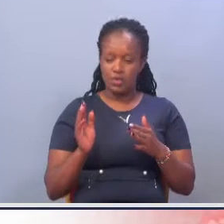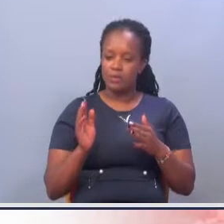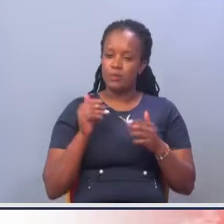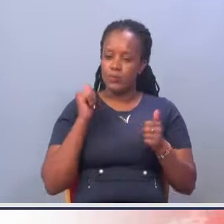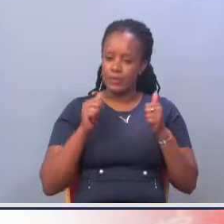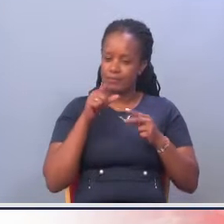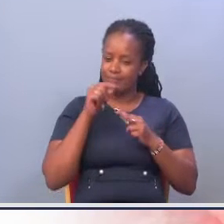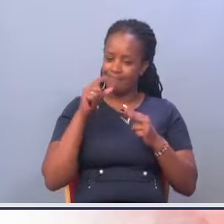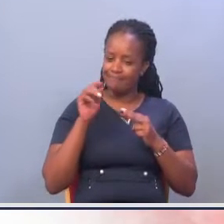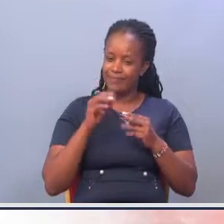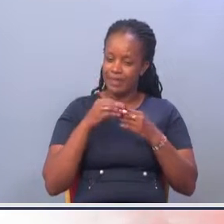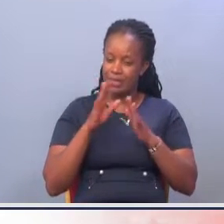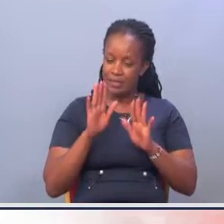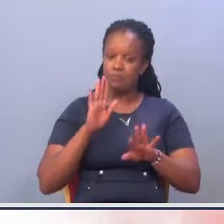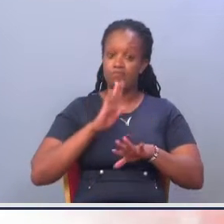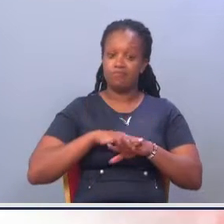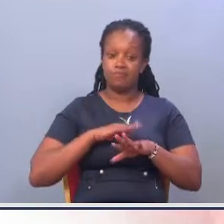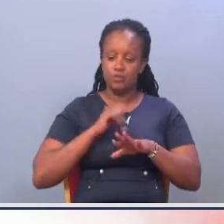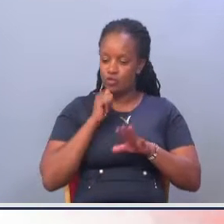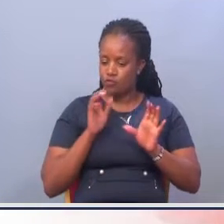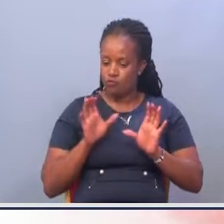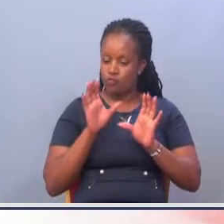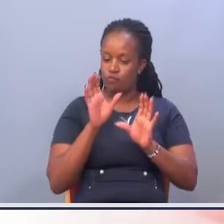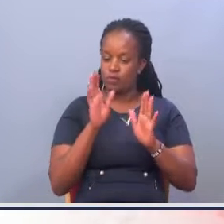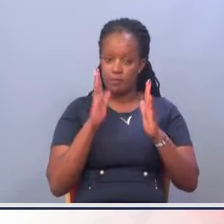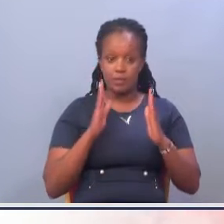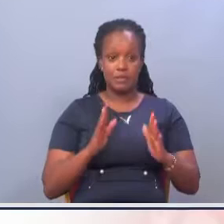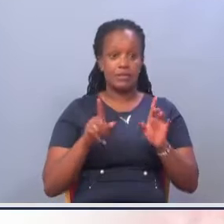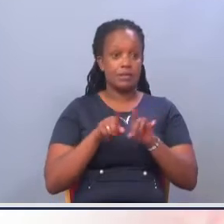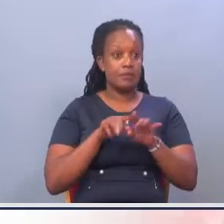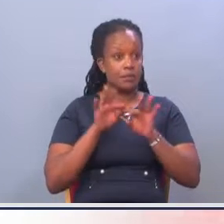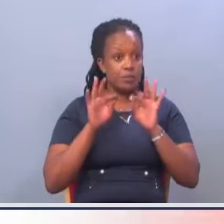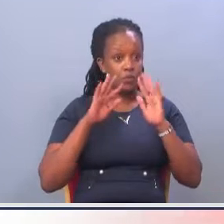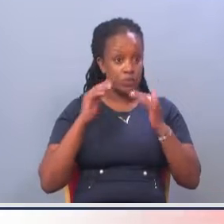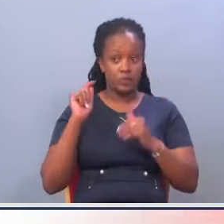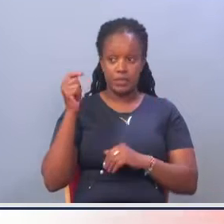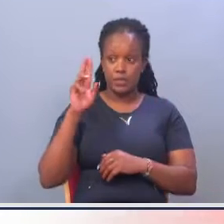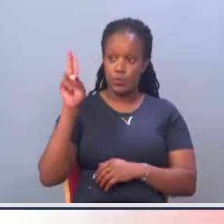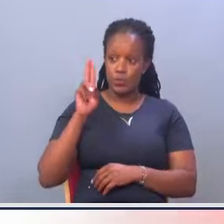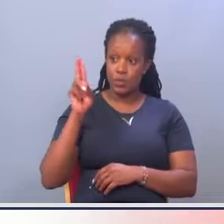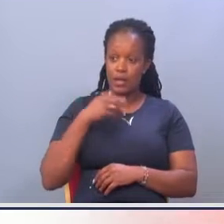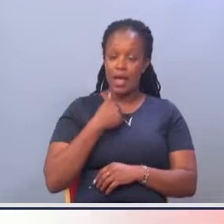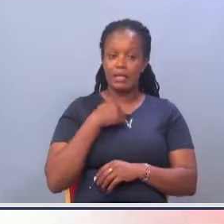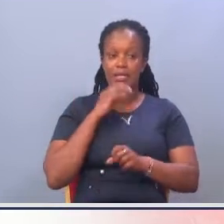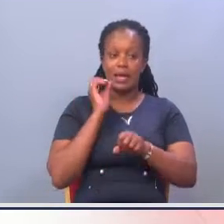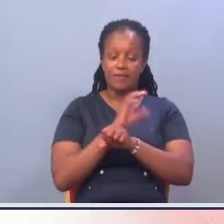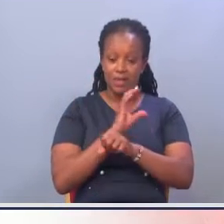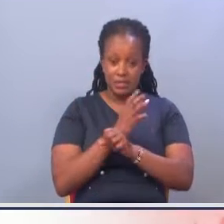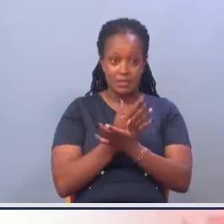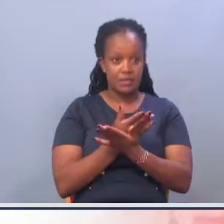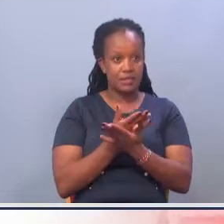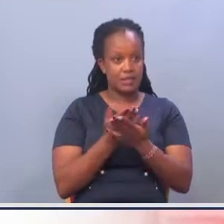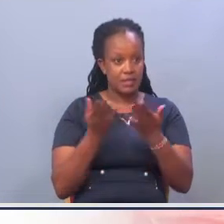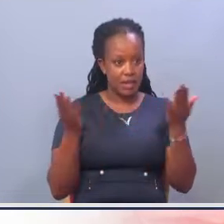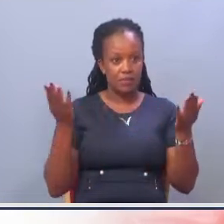The principals claim they won't be coerced into another coalition amid claims that President Uhuru Kenyatta has advised them to throw their weight